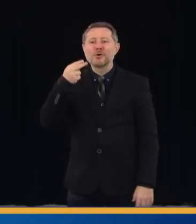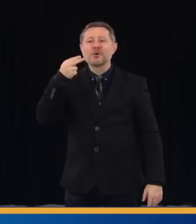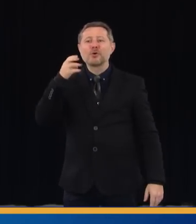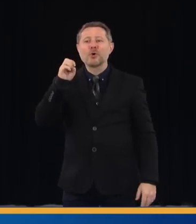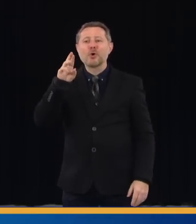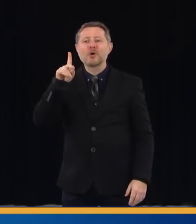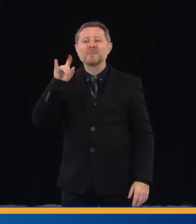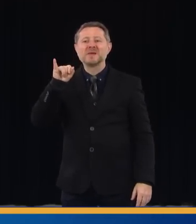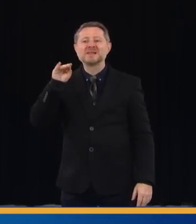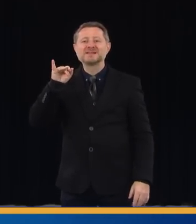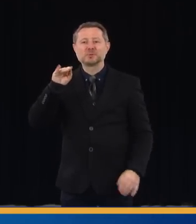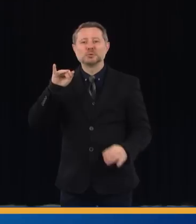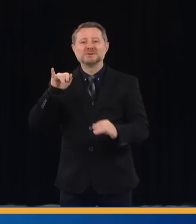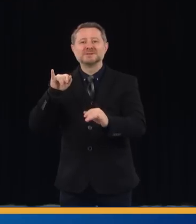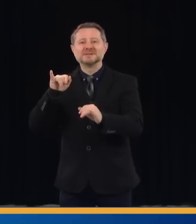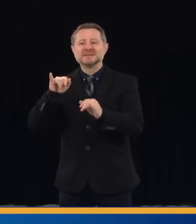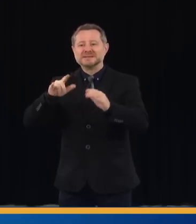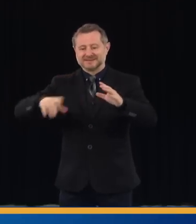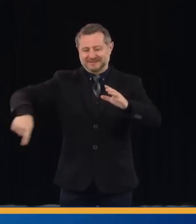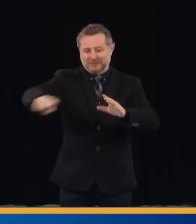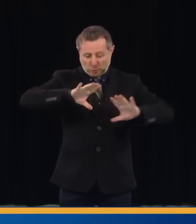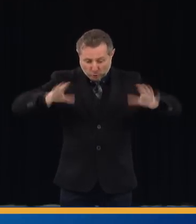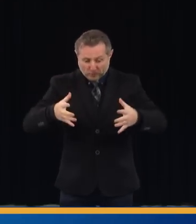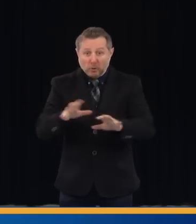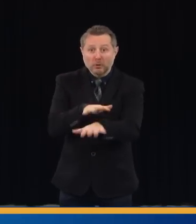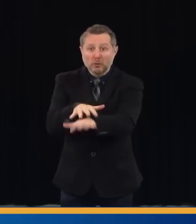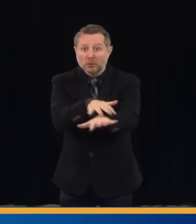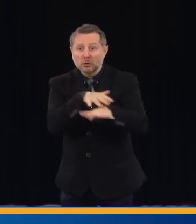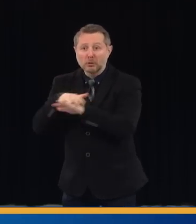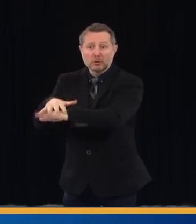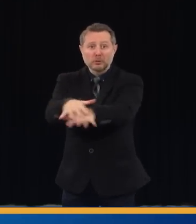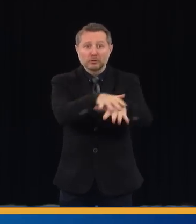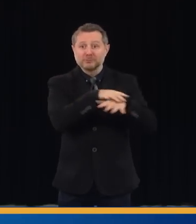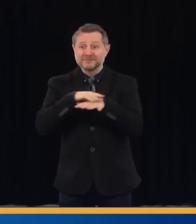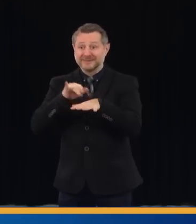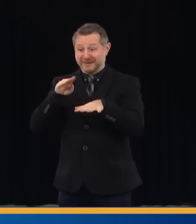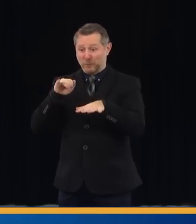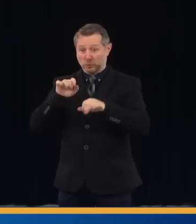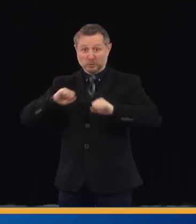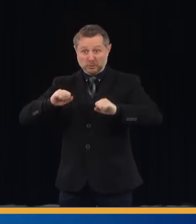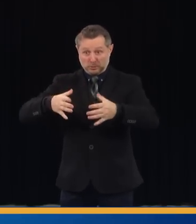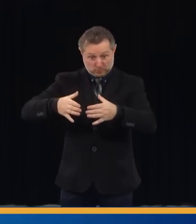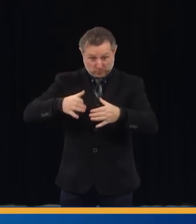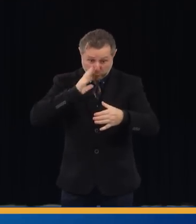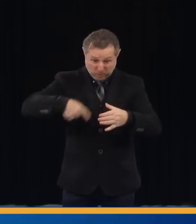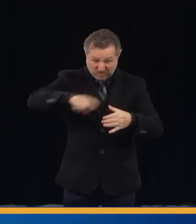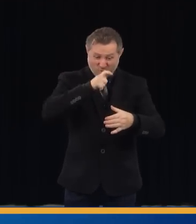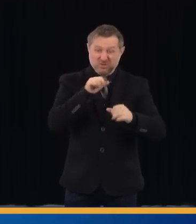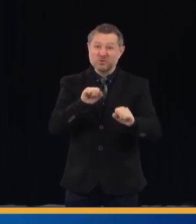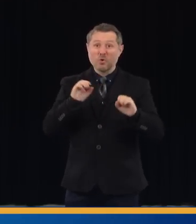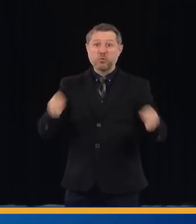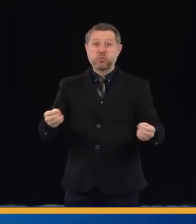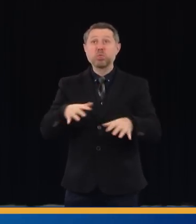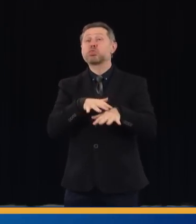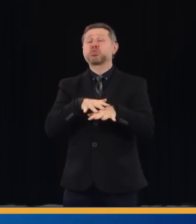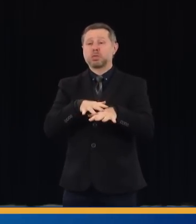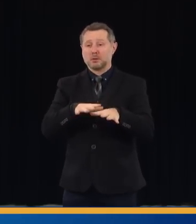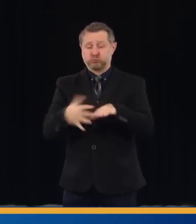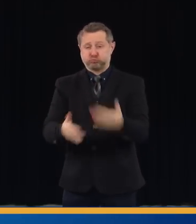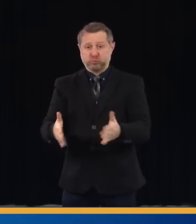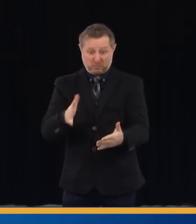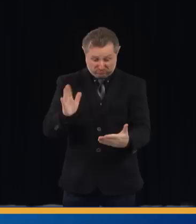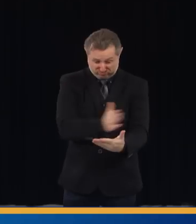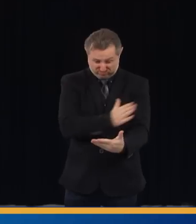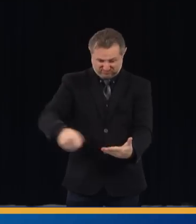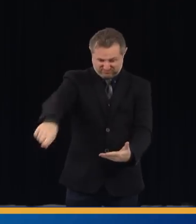How do you say 100 to 200? That's a broad range. Well, it goes back to the other point. Nobody really knows. But 100